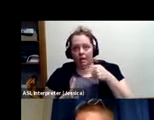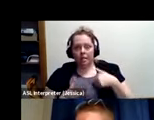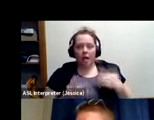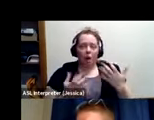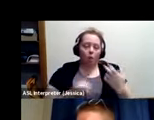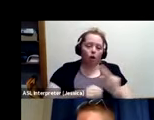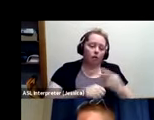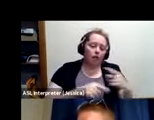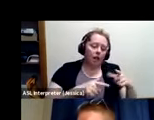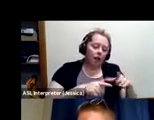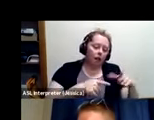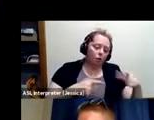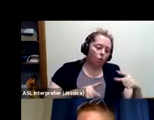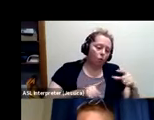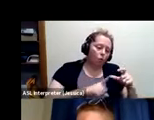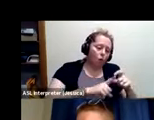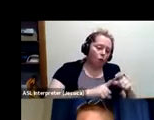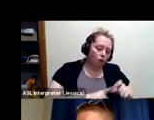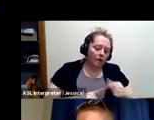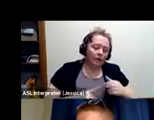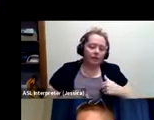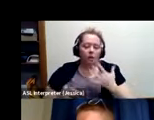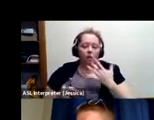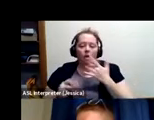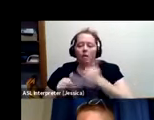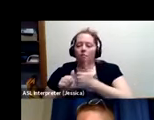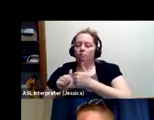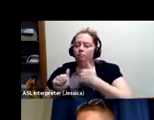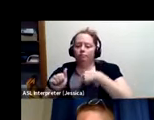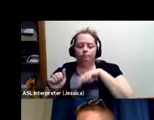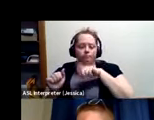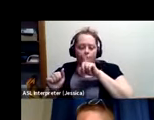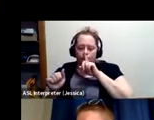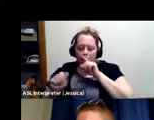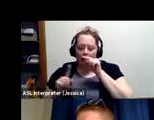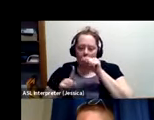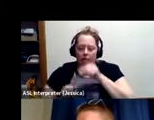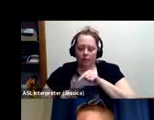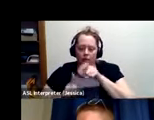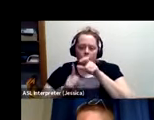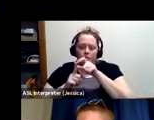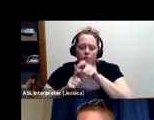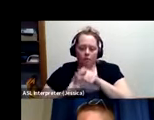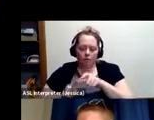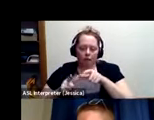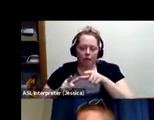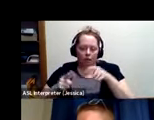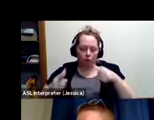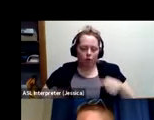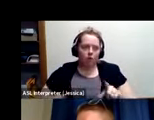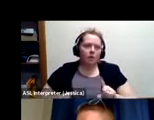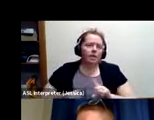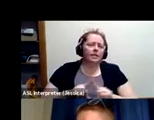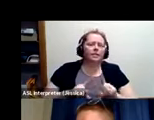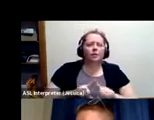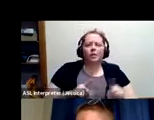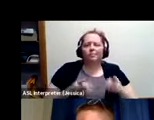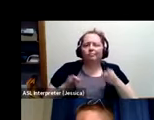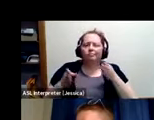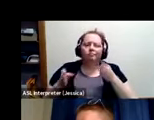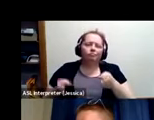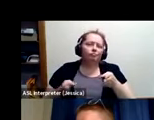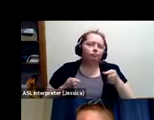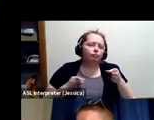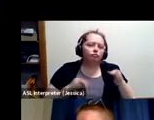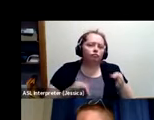partner to avoid. Certain, aspects or different ways in which sex might